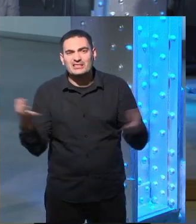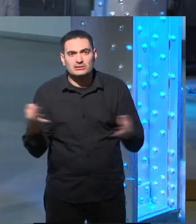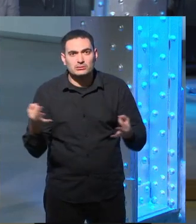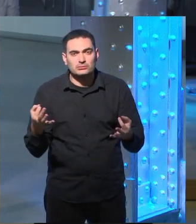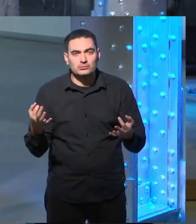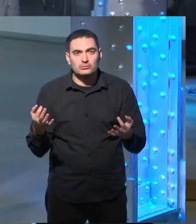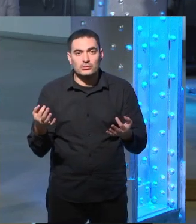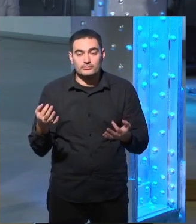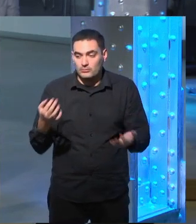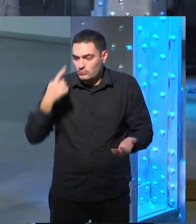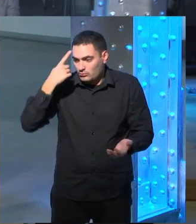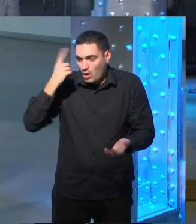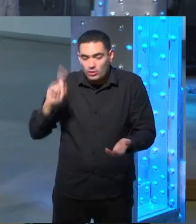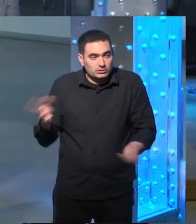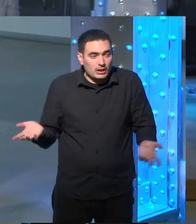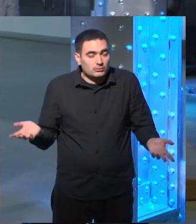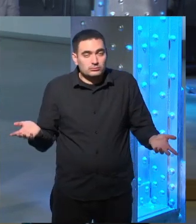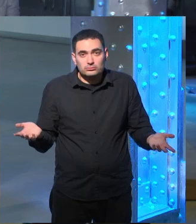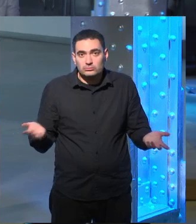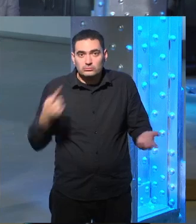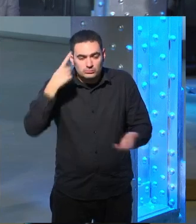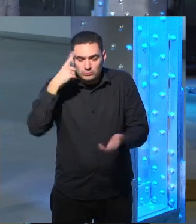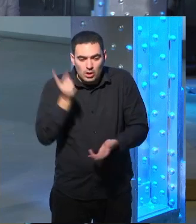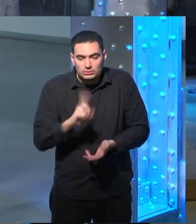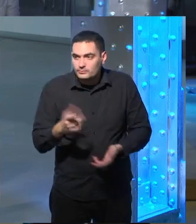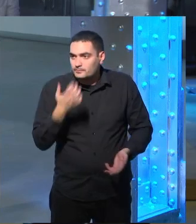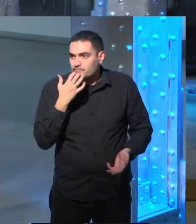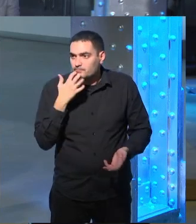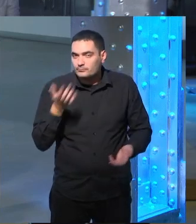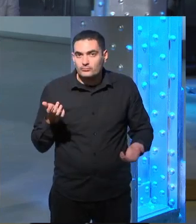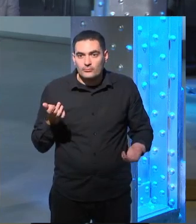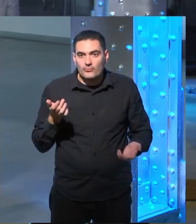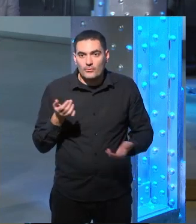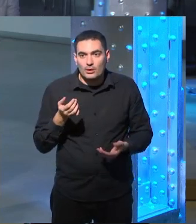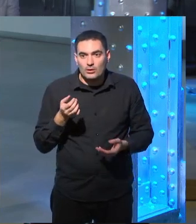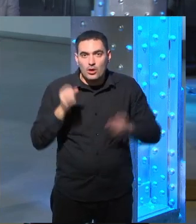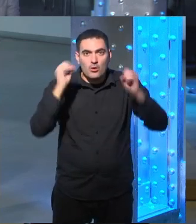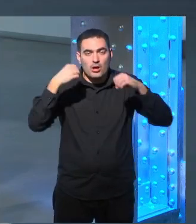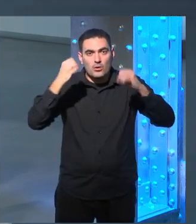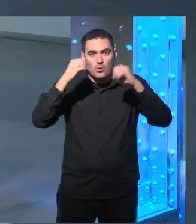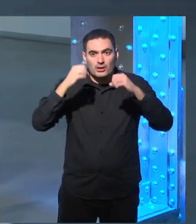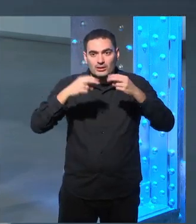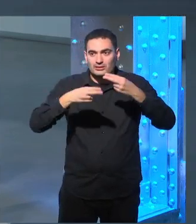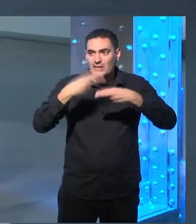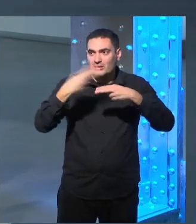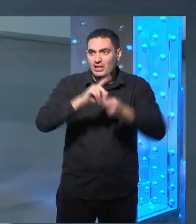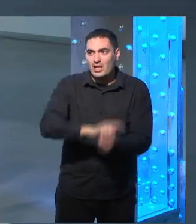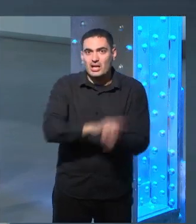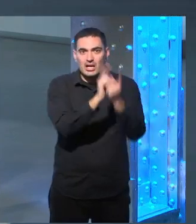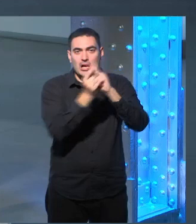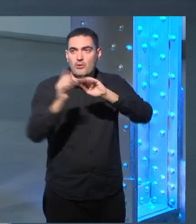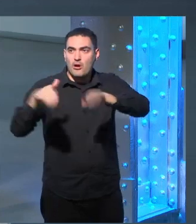from outside, from the outside, what do you mean? No, I mean from the outside. For example, Uber